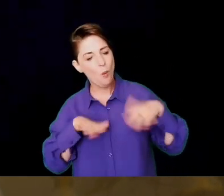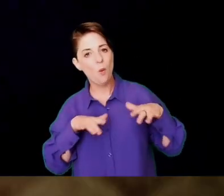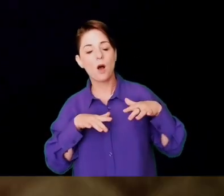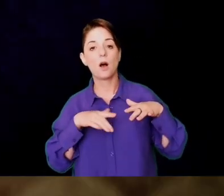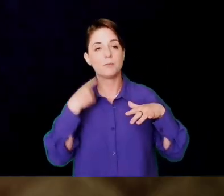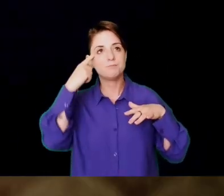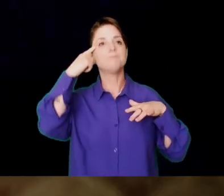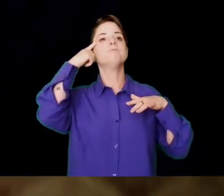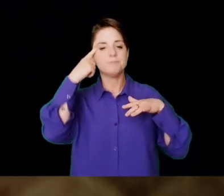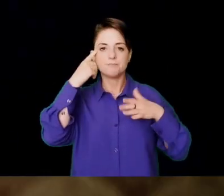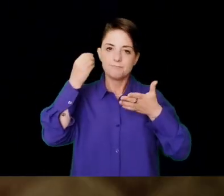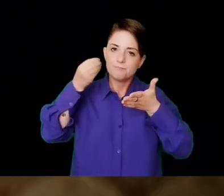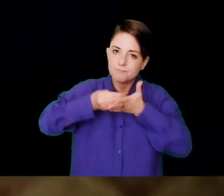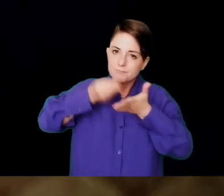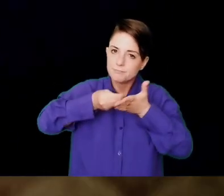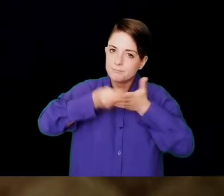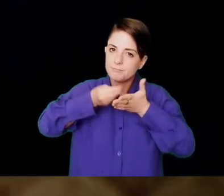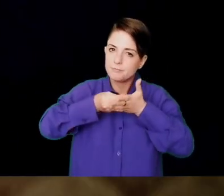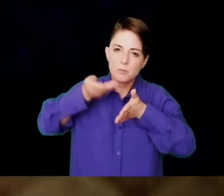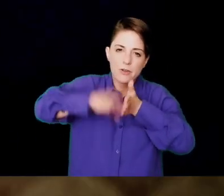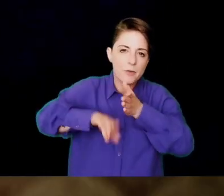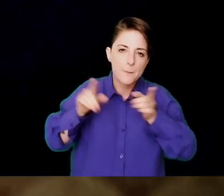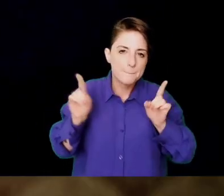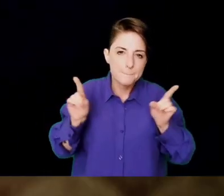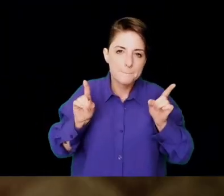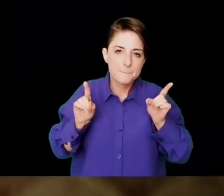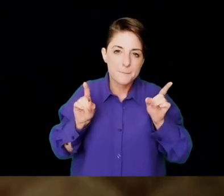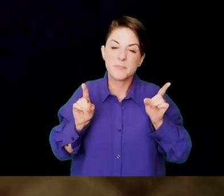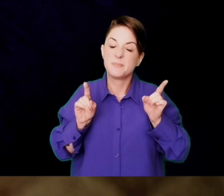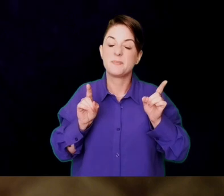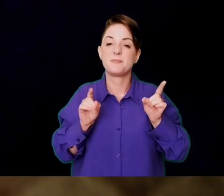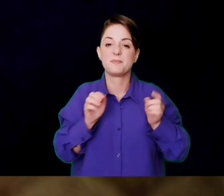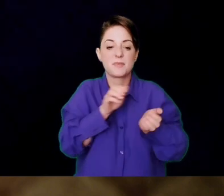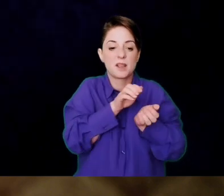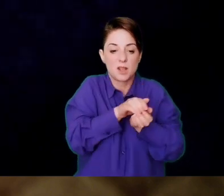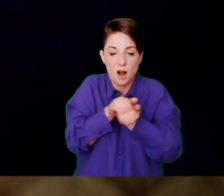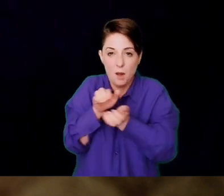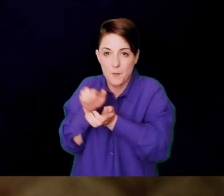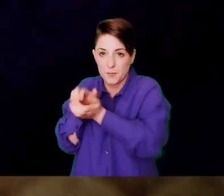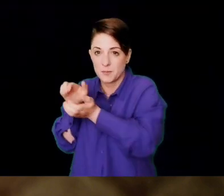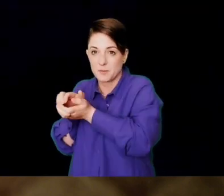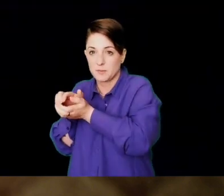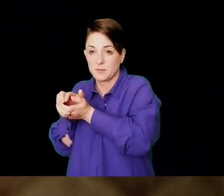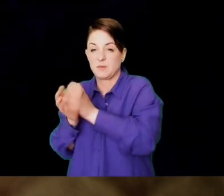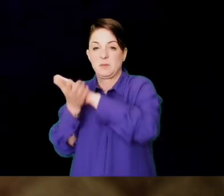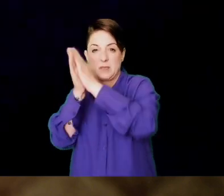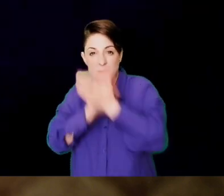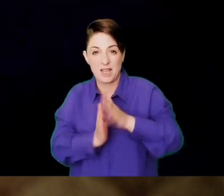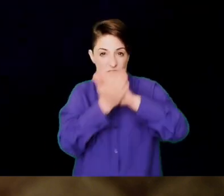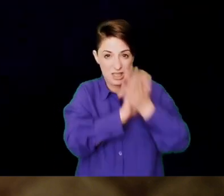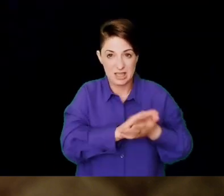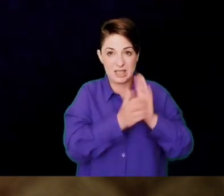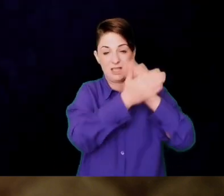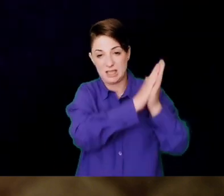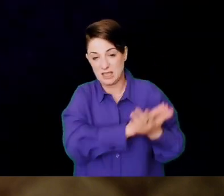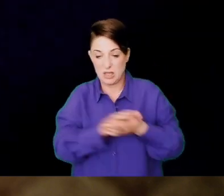the waves was the realization that what they actually earned their money out of around here, or some people did, was going out and smashing